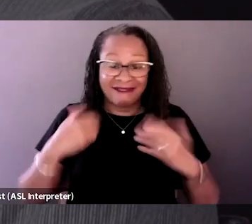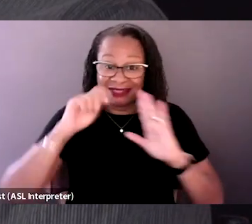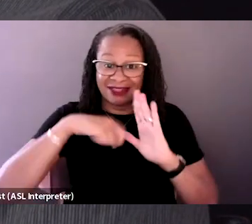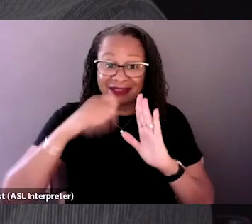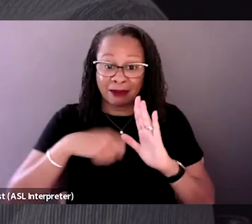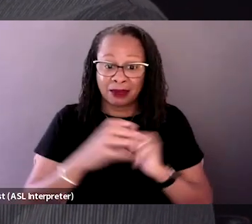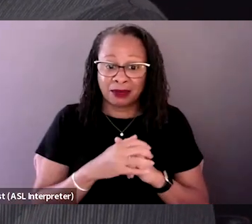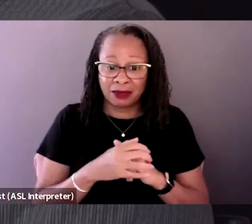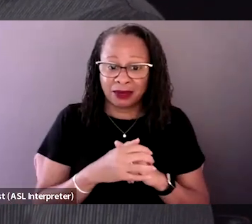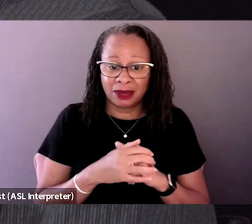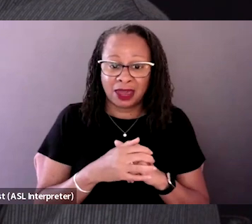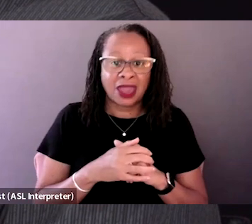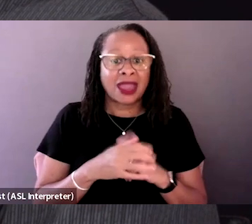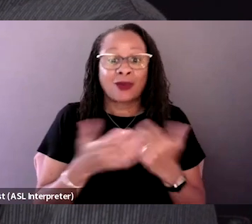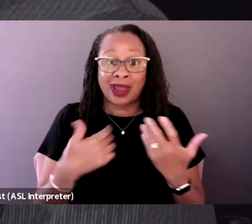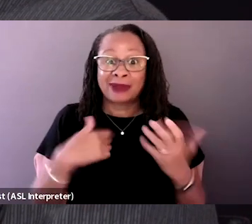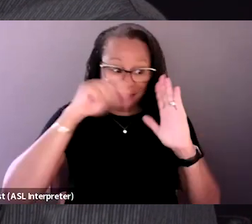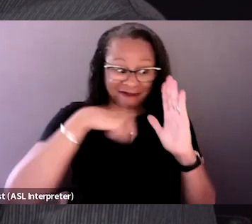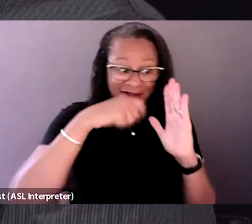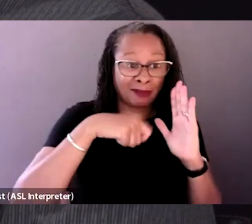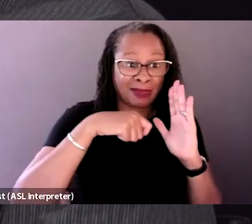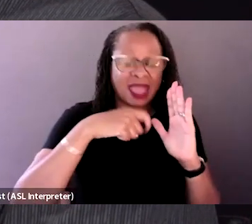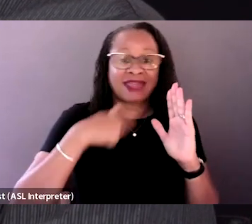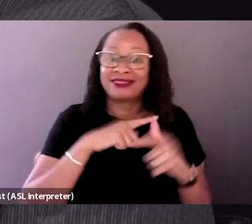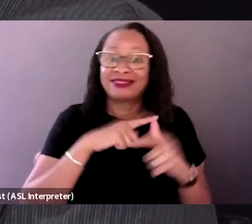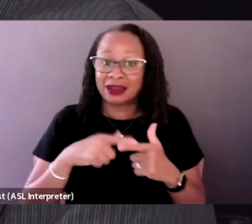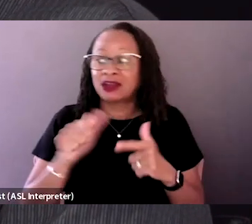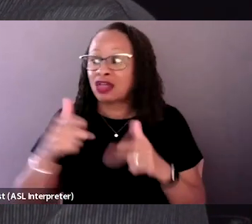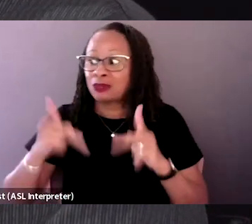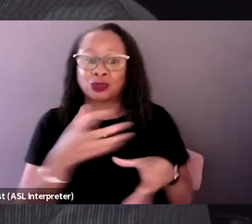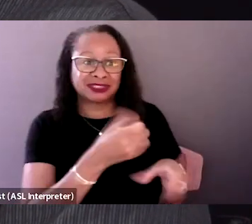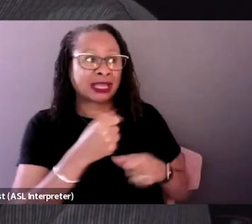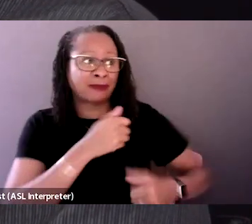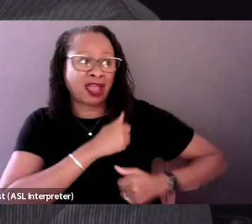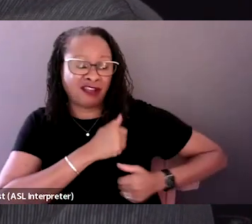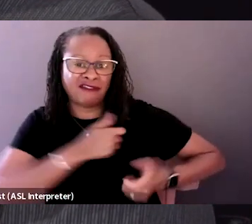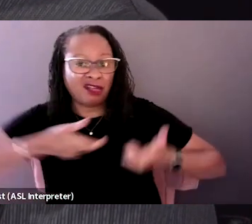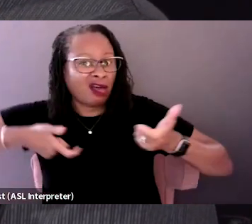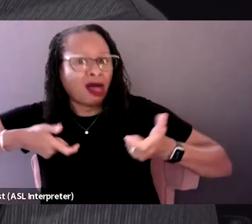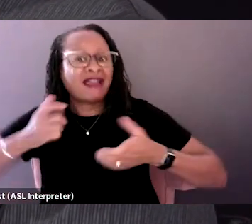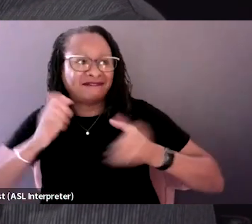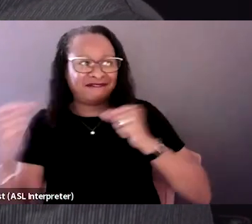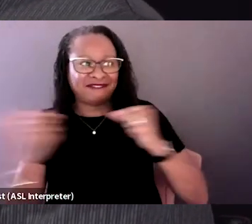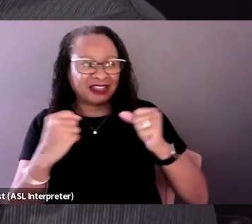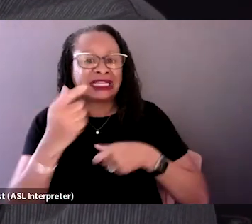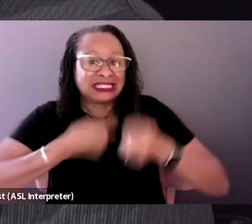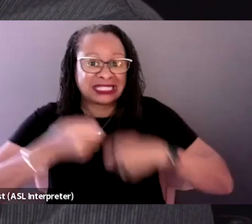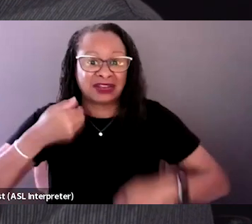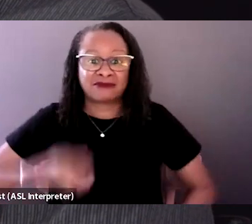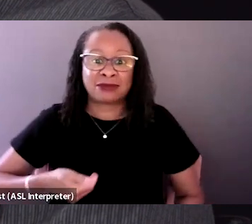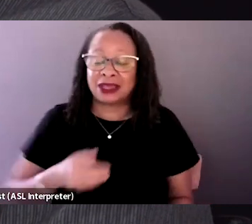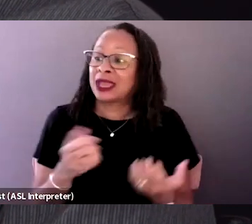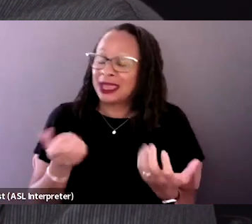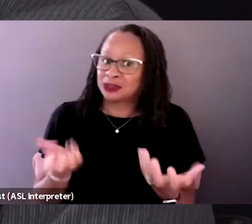take my camera, somebody take my rifle and fight instead of me. And there is all